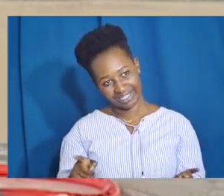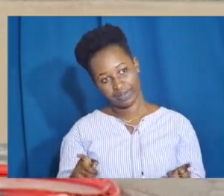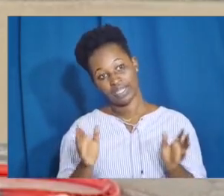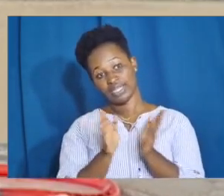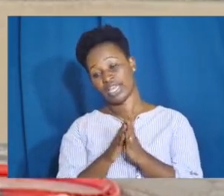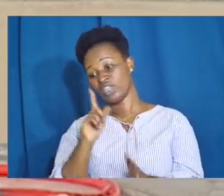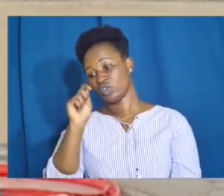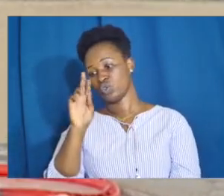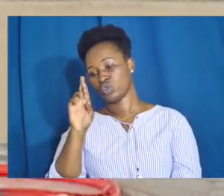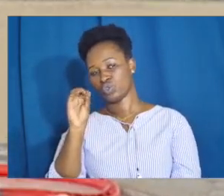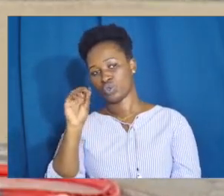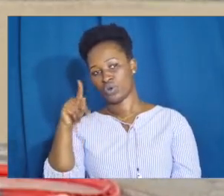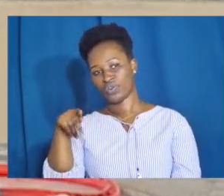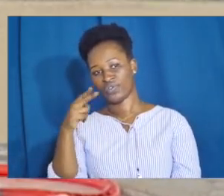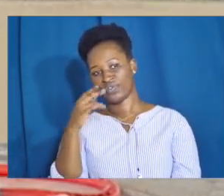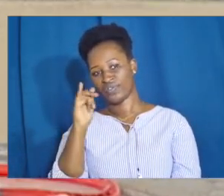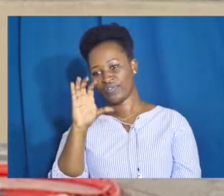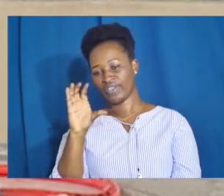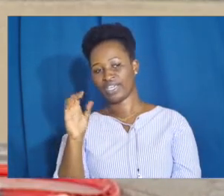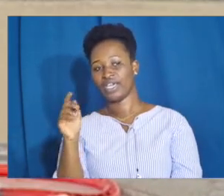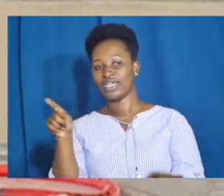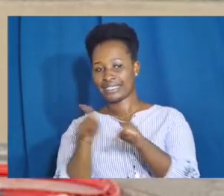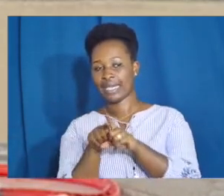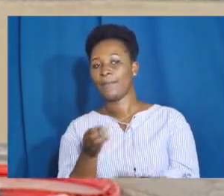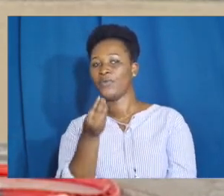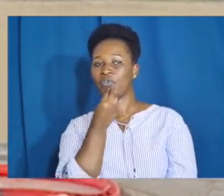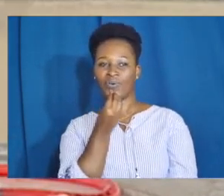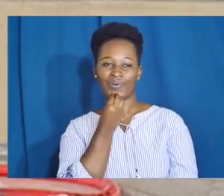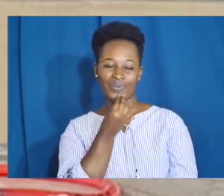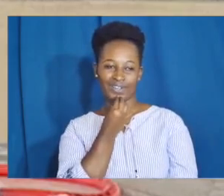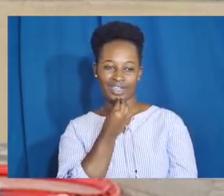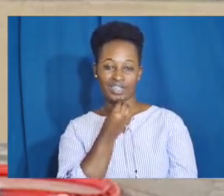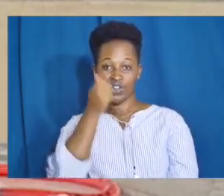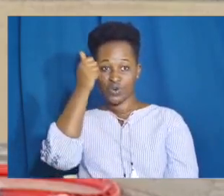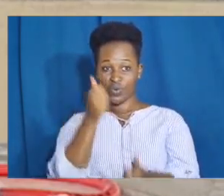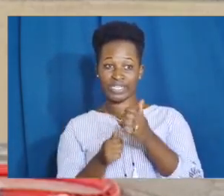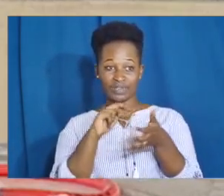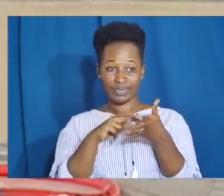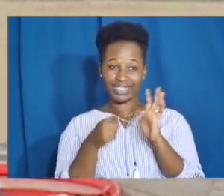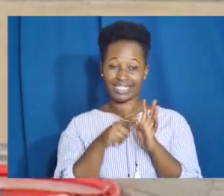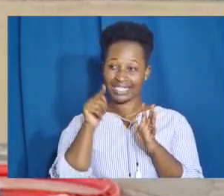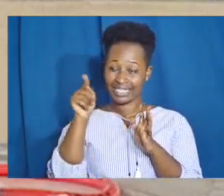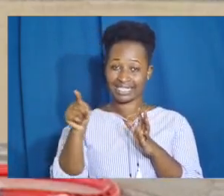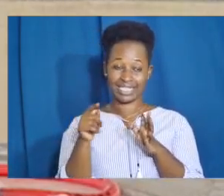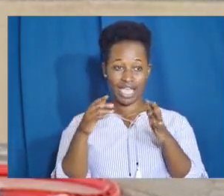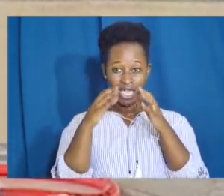And then trophic means feeding, as we saw, which means these are organisms